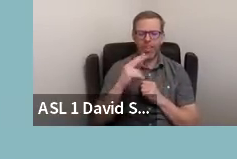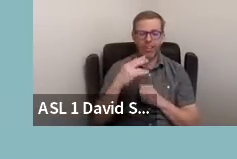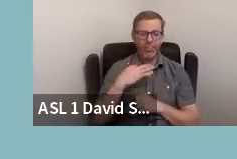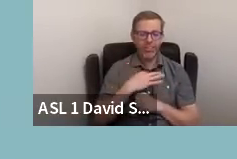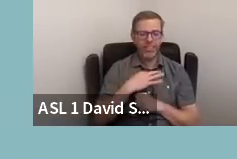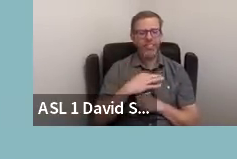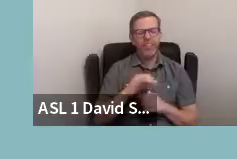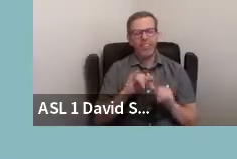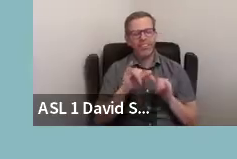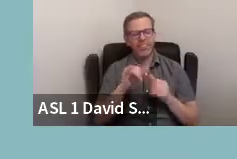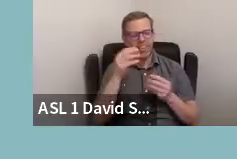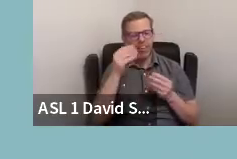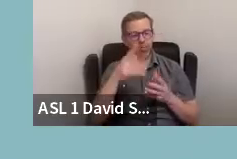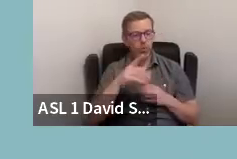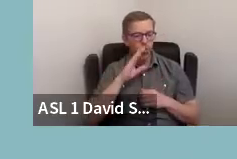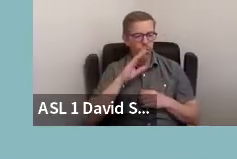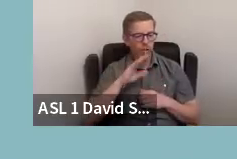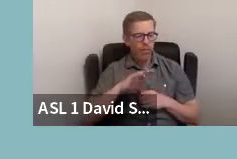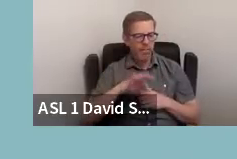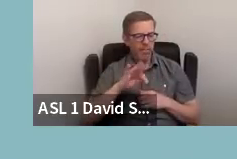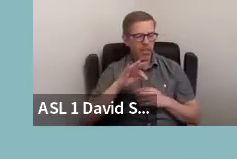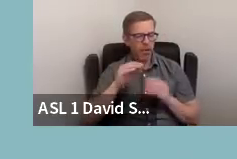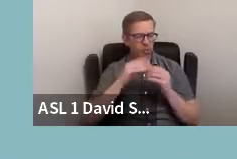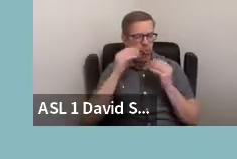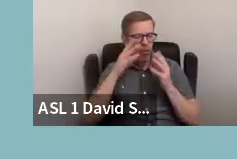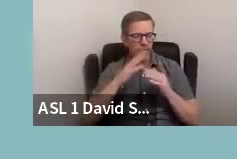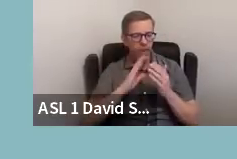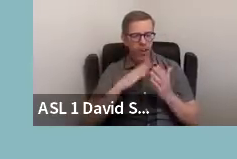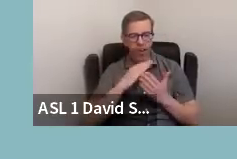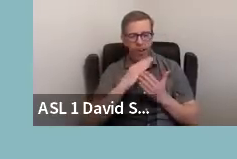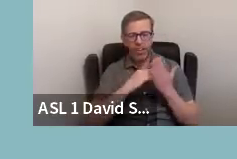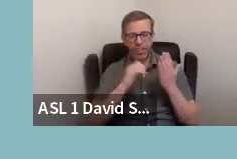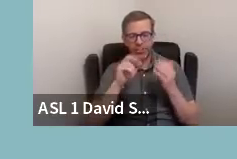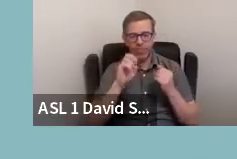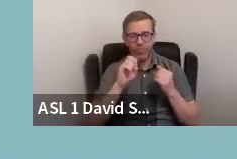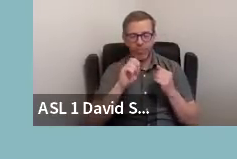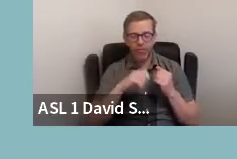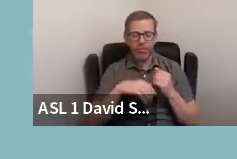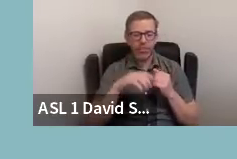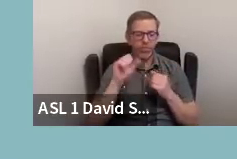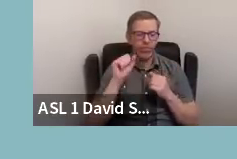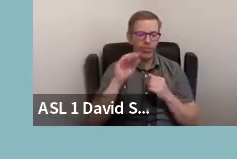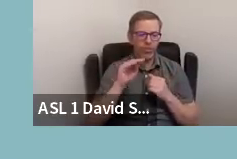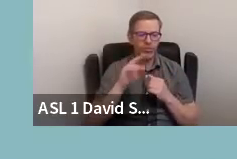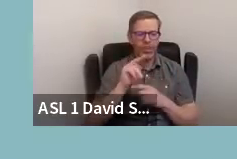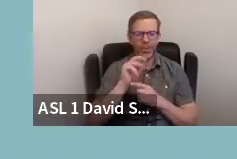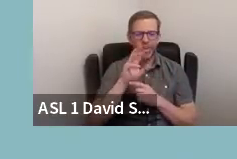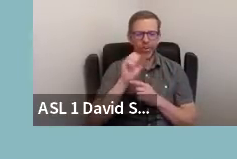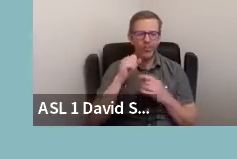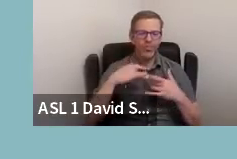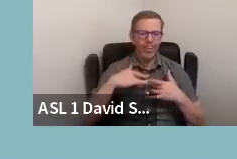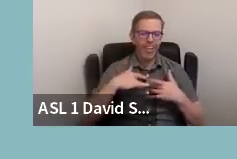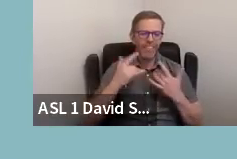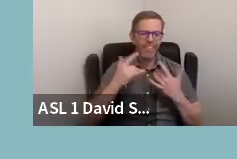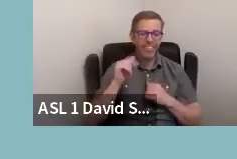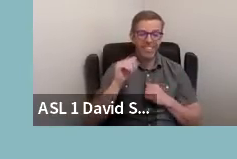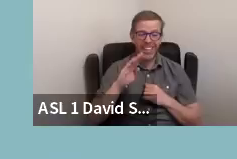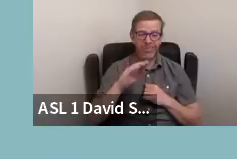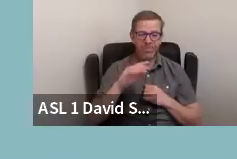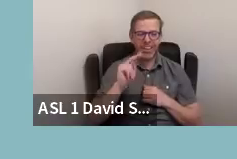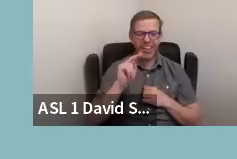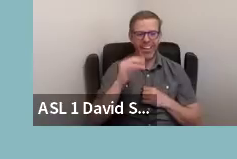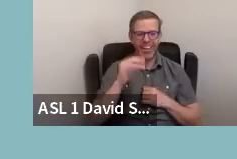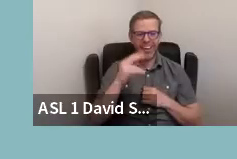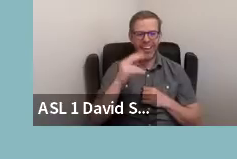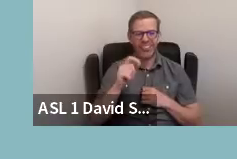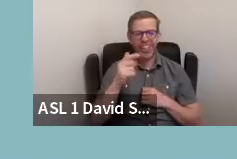informed. You'll find information on our listservs and social media and the news and events tab of grants.nih.gov. And once you've